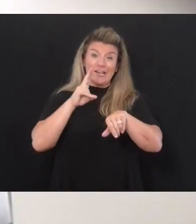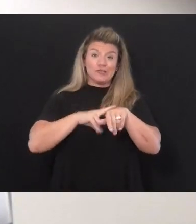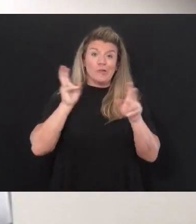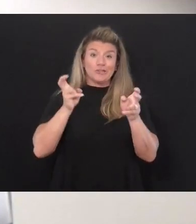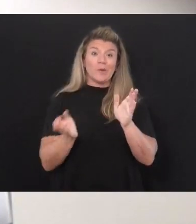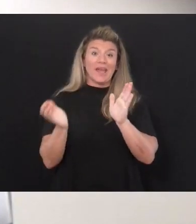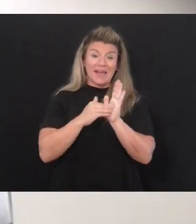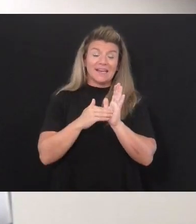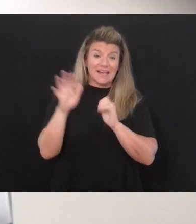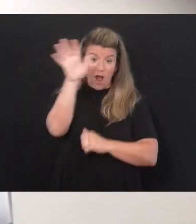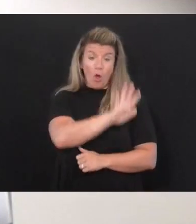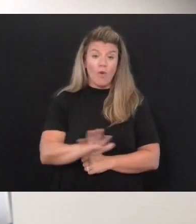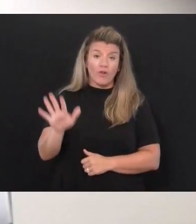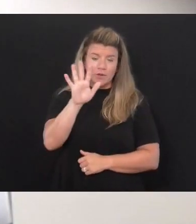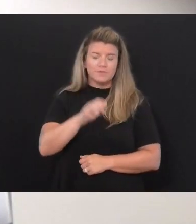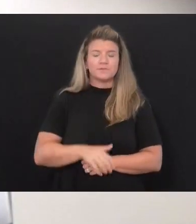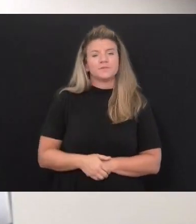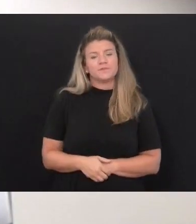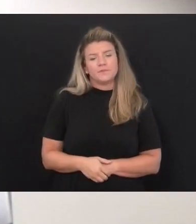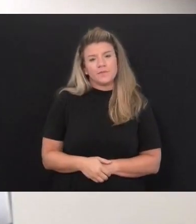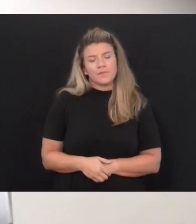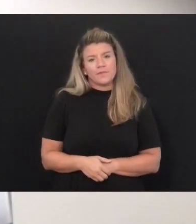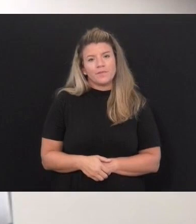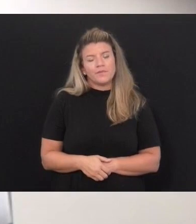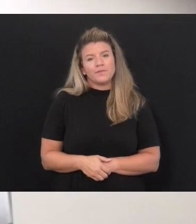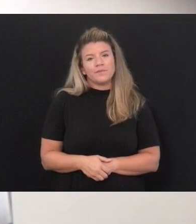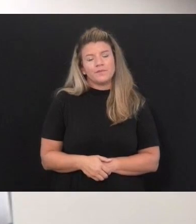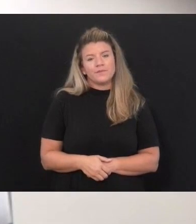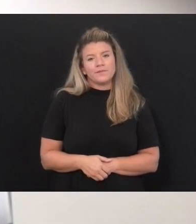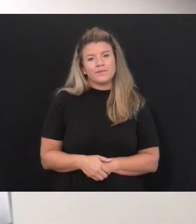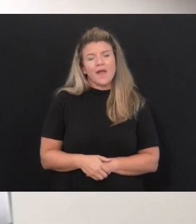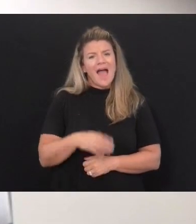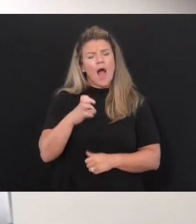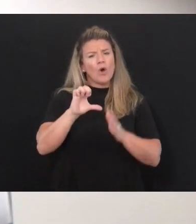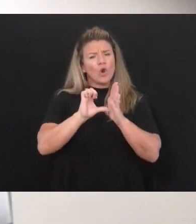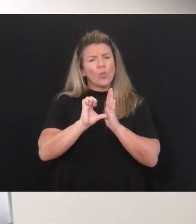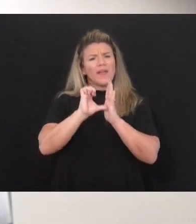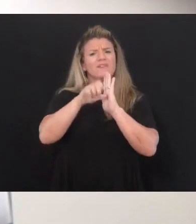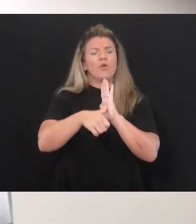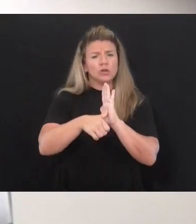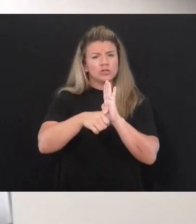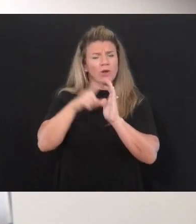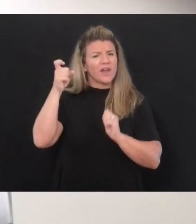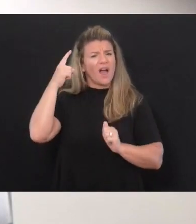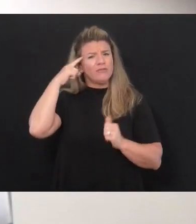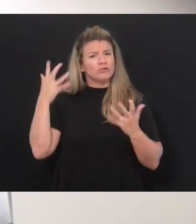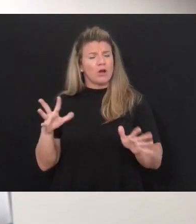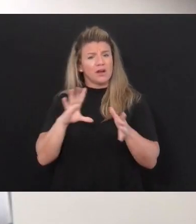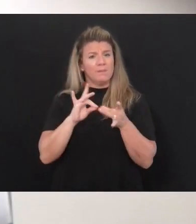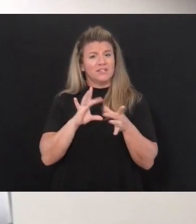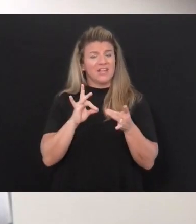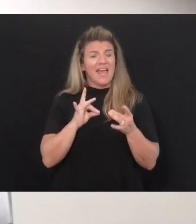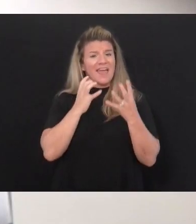still very, very good. But we know that the RT values and seeing more cases, and the